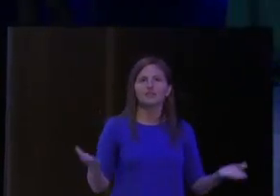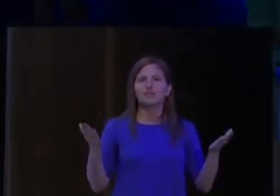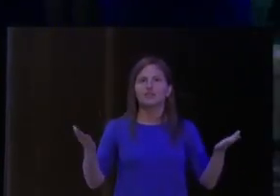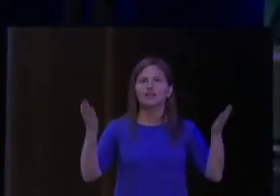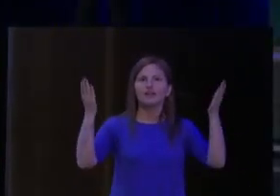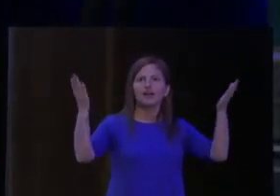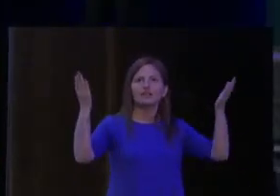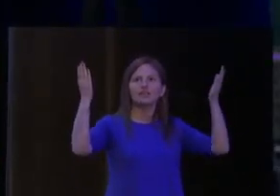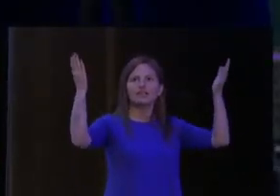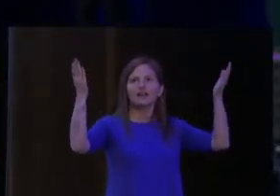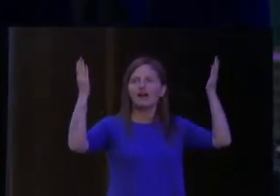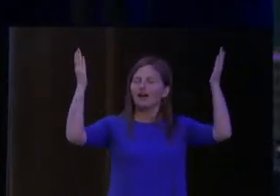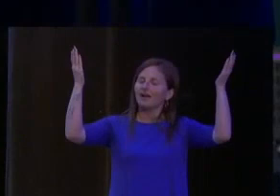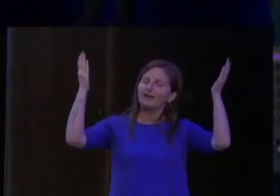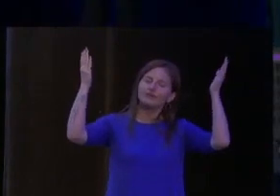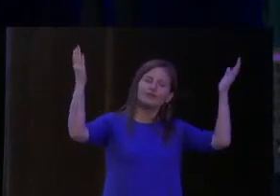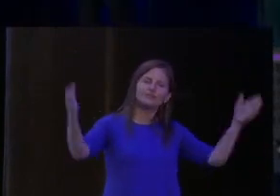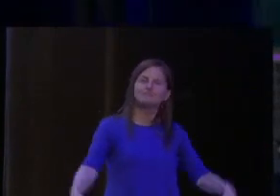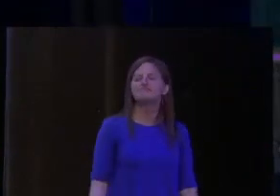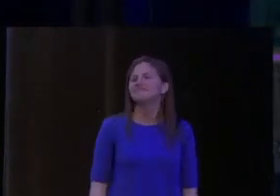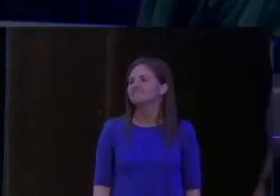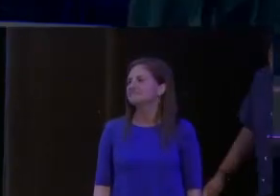higher, higher and higher.